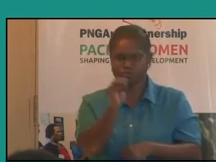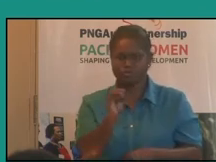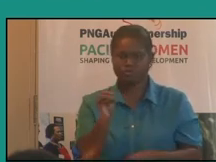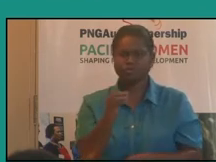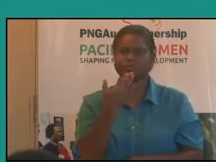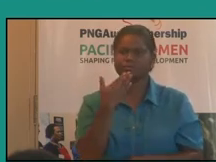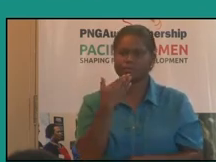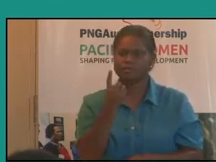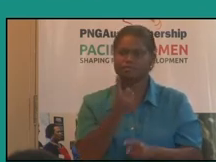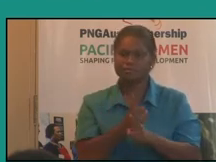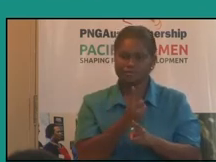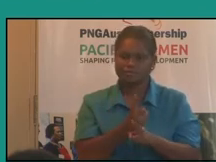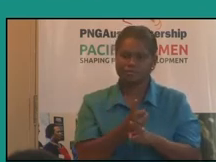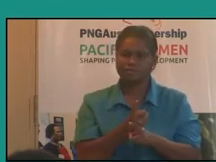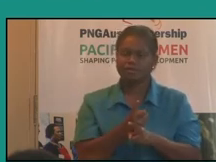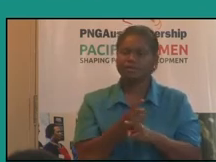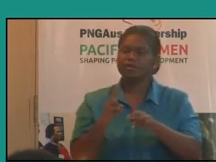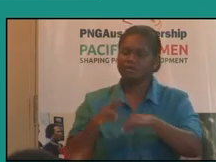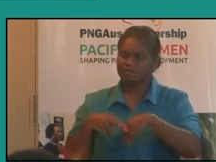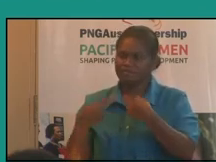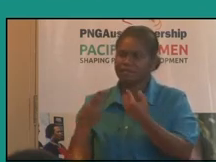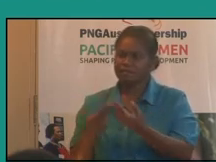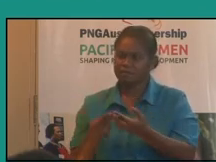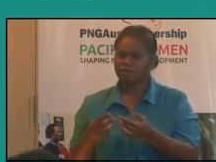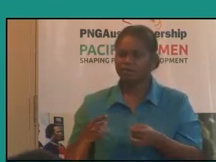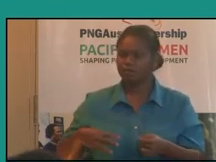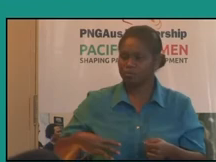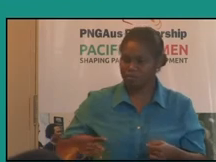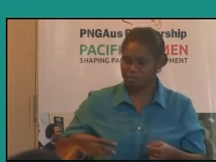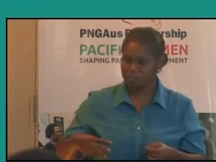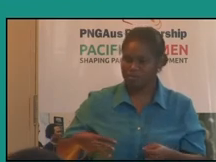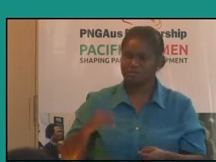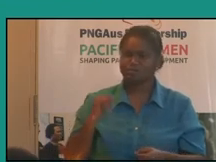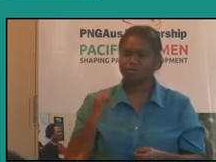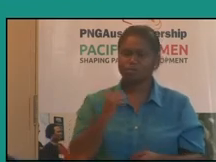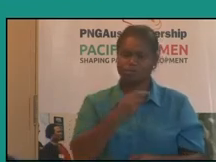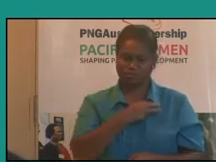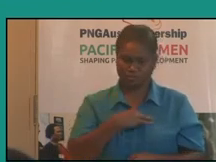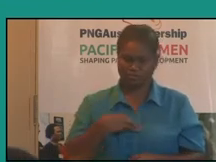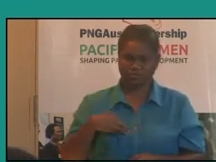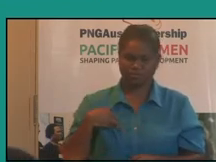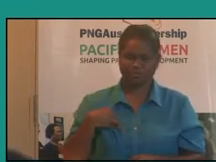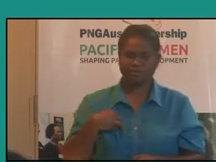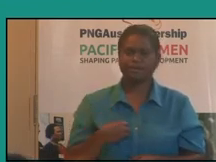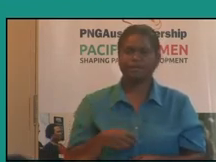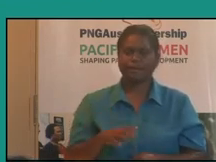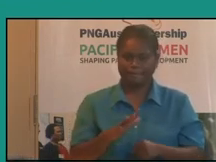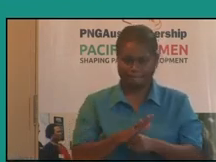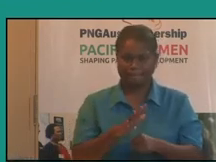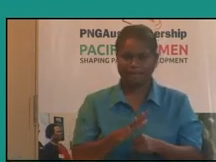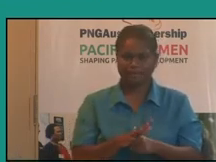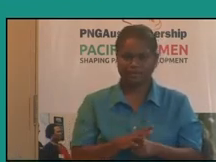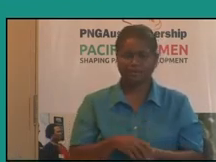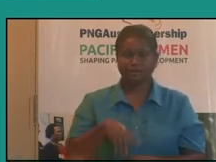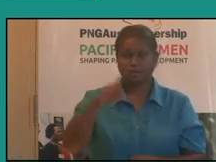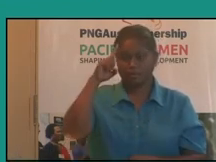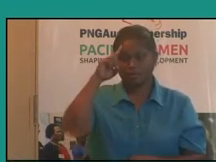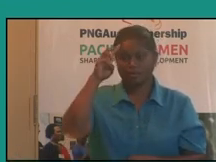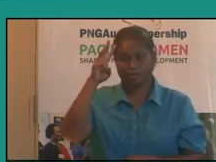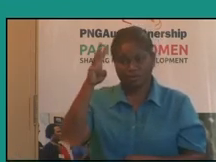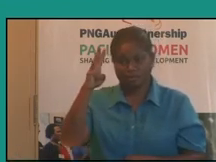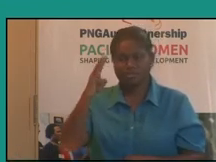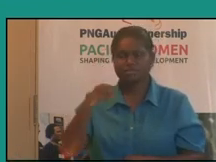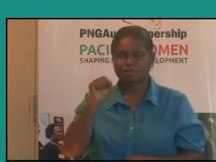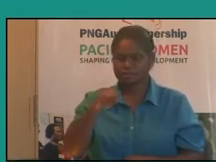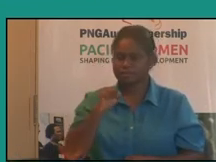your members or your relatives, your friends who are ministers in cabinet to get that decision done. The prime minister is supportive. The prime